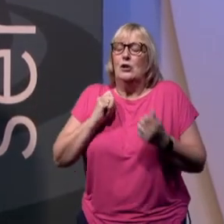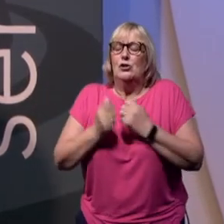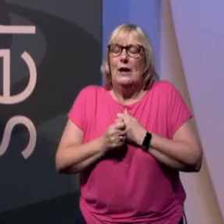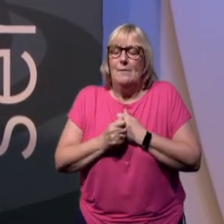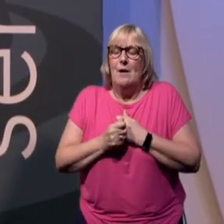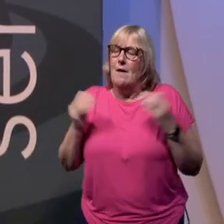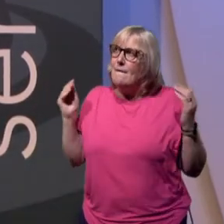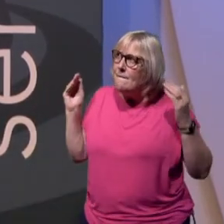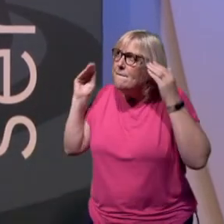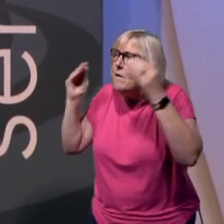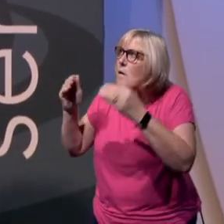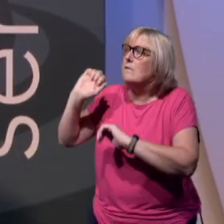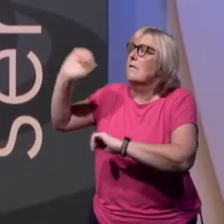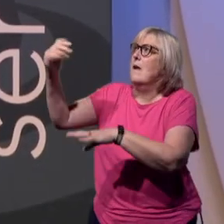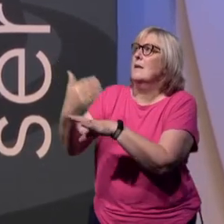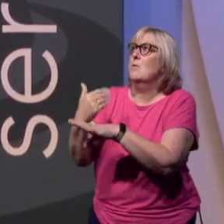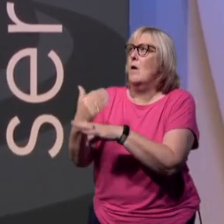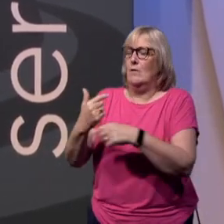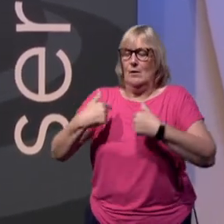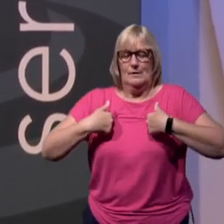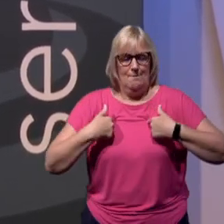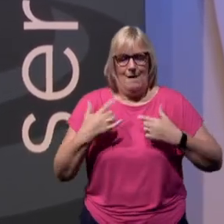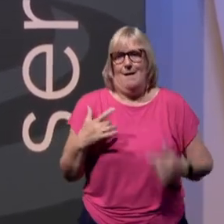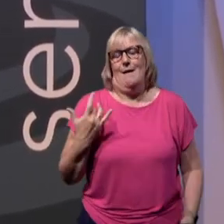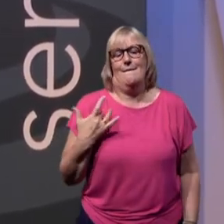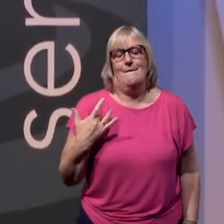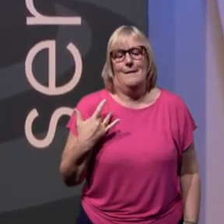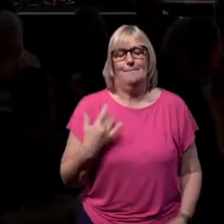his work, however sacrificial.